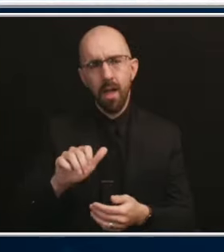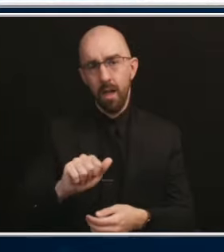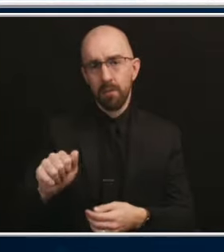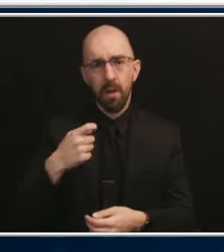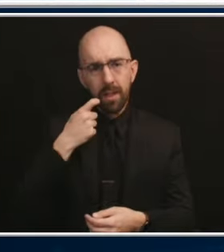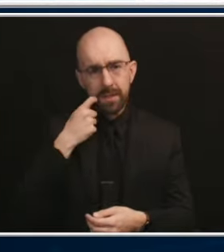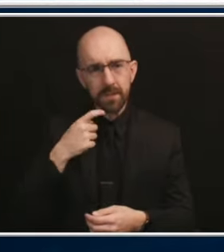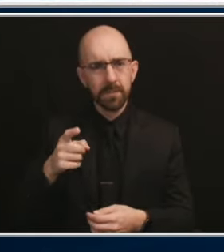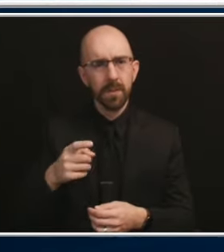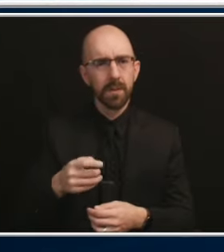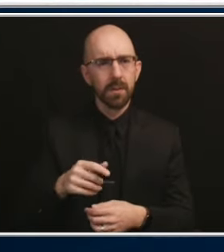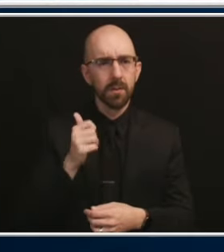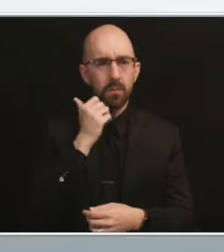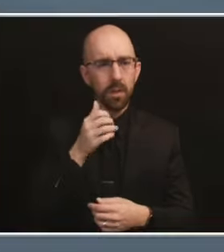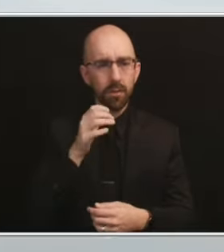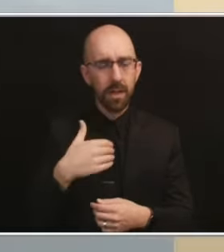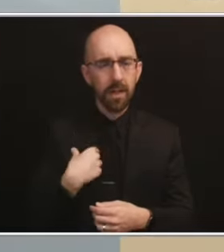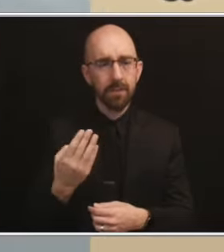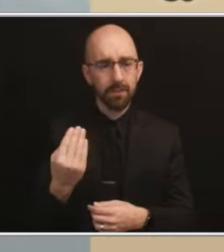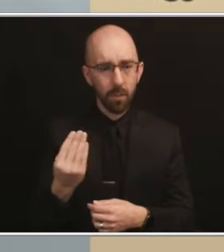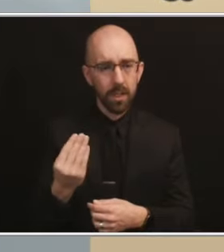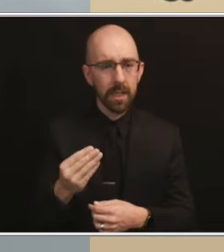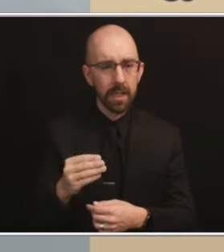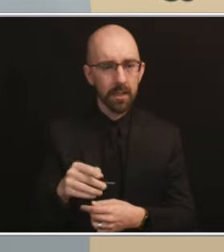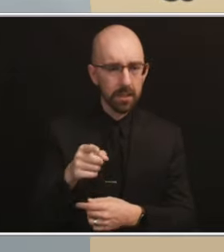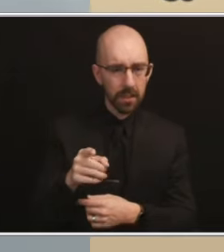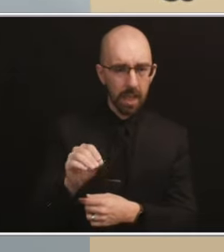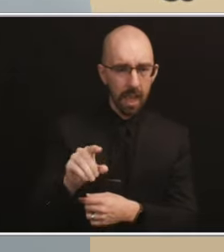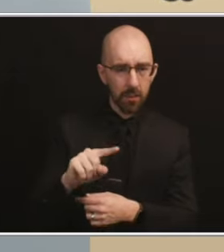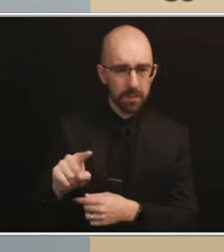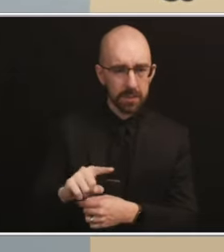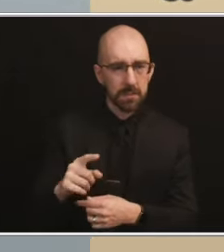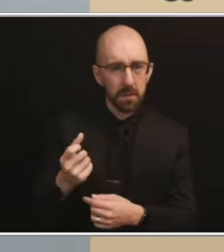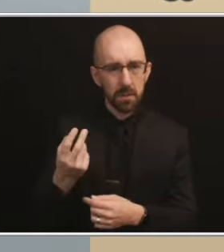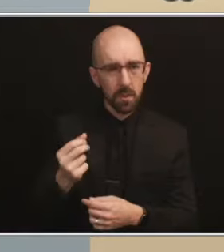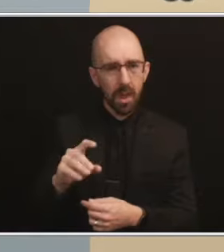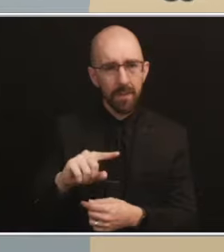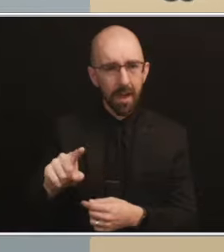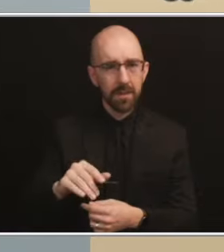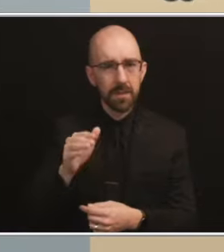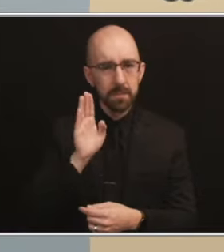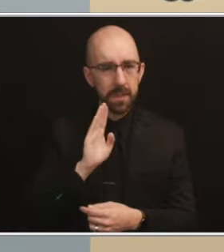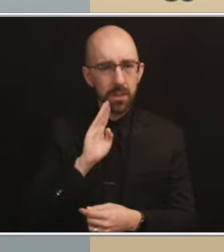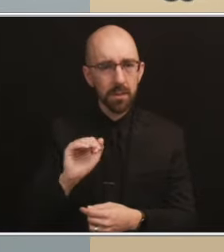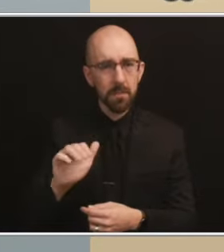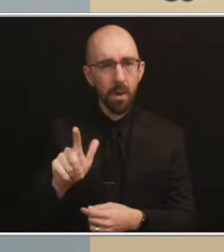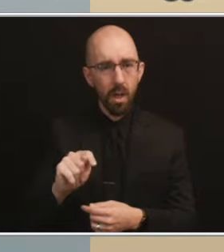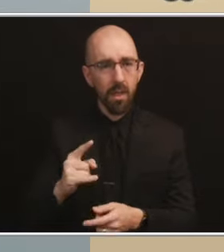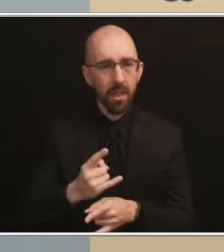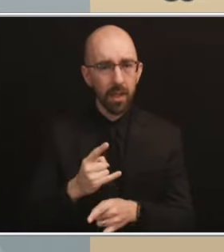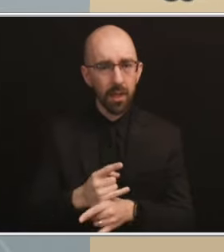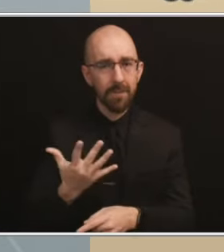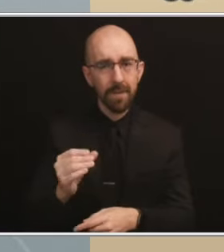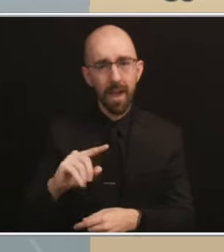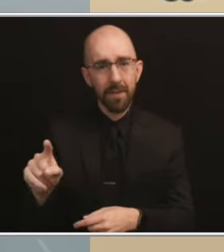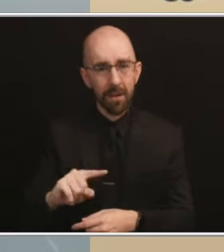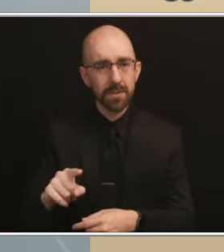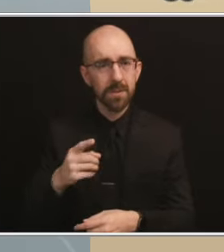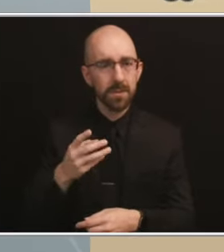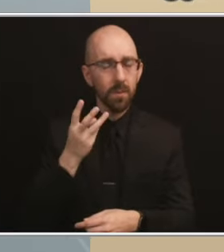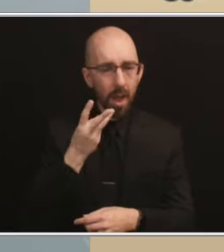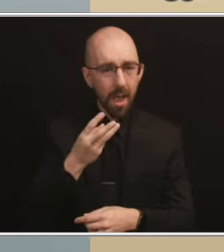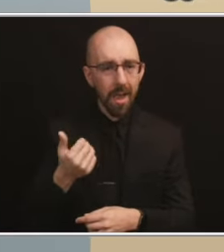14 grams of pure alcohol. That's about 12 ounces of beer, 8 to 10 ounces of a malt liquor, 5 ounces of wine, and 1.5 ounces of 80